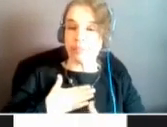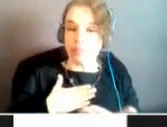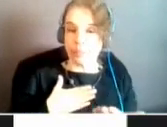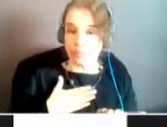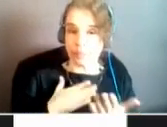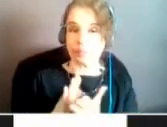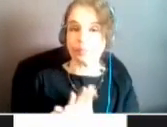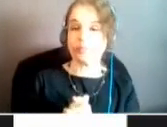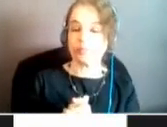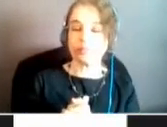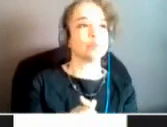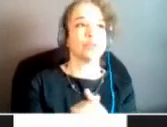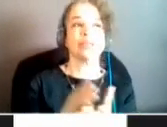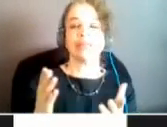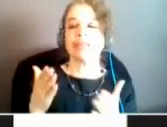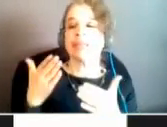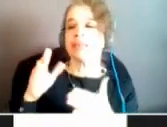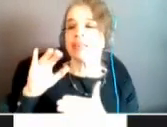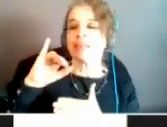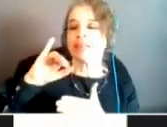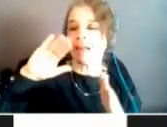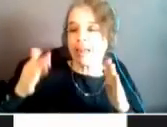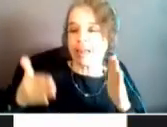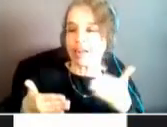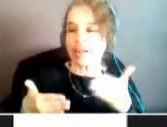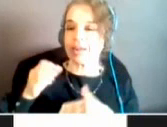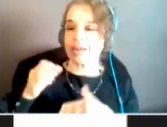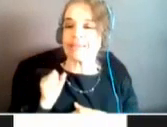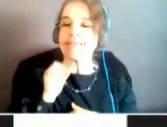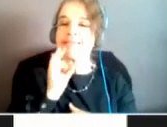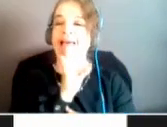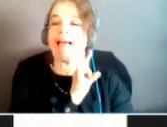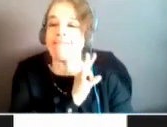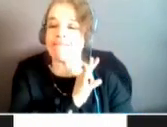So that's what I was saying about Jocelyn introducing the stats from